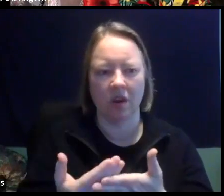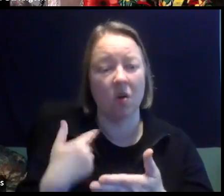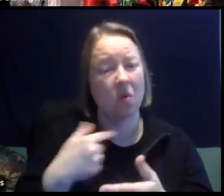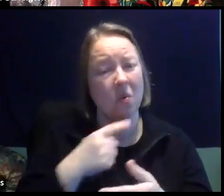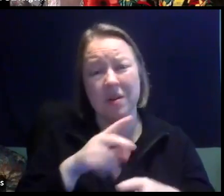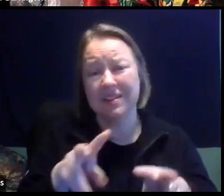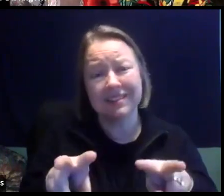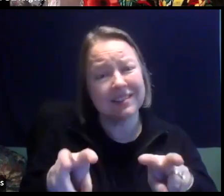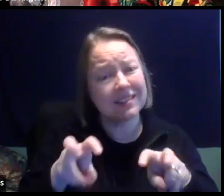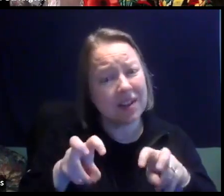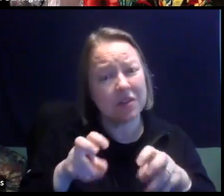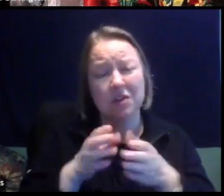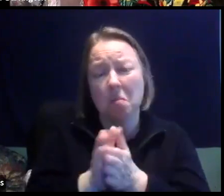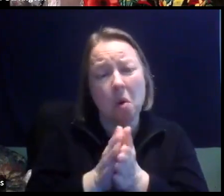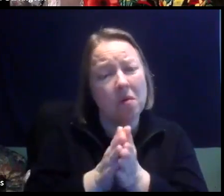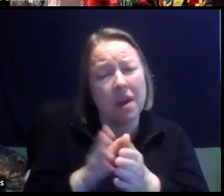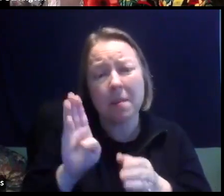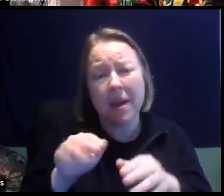selfishly motivated,